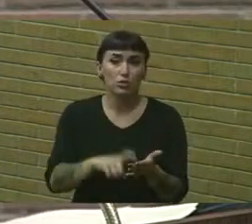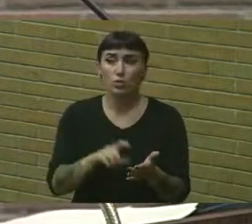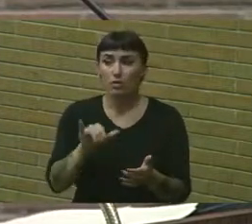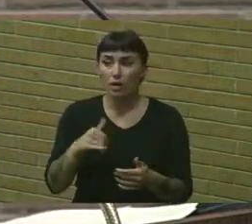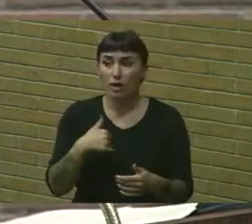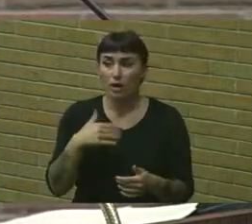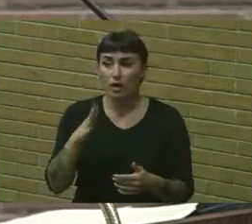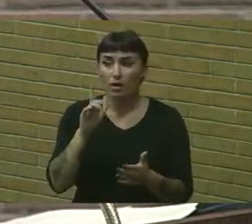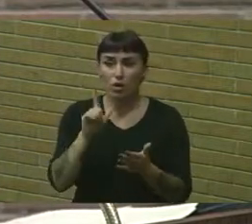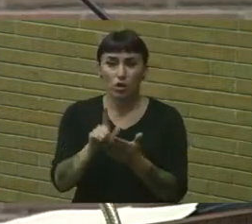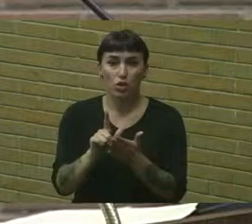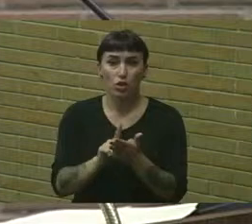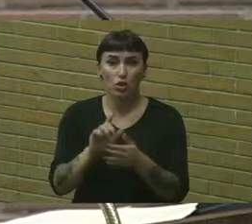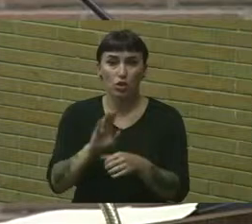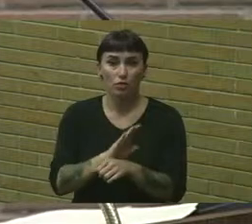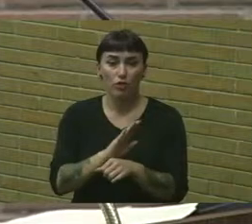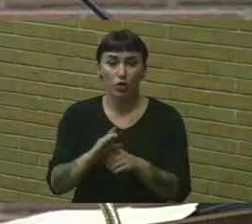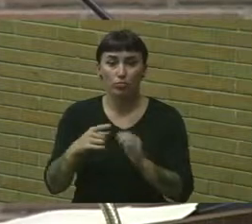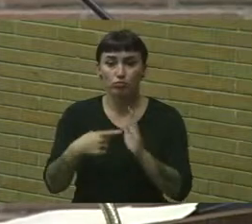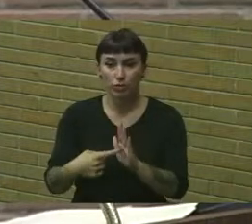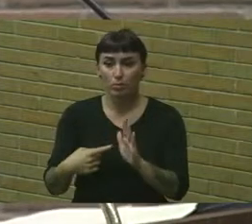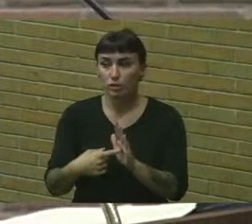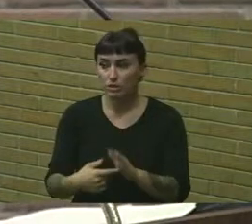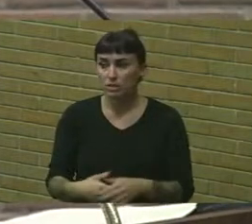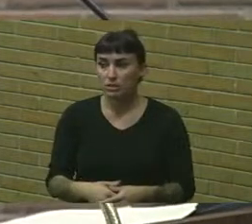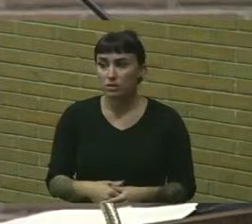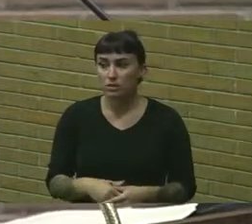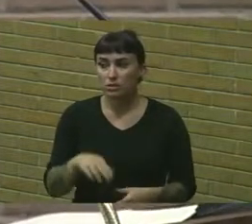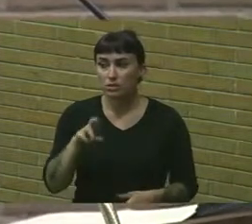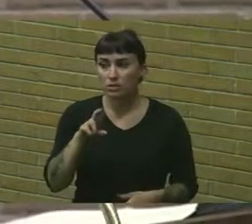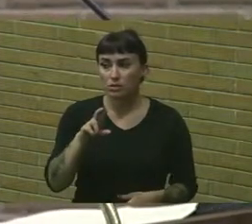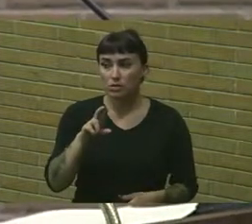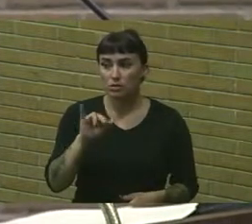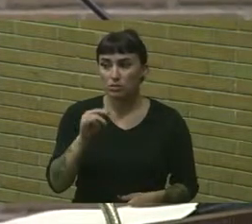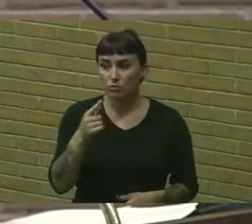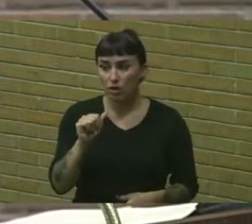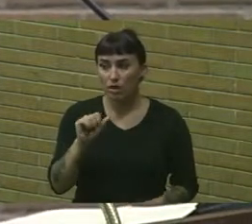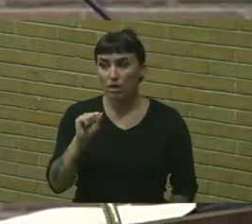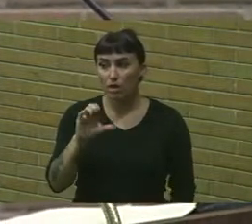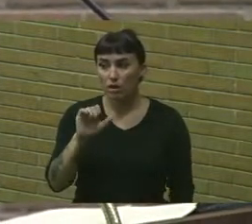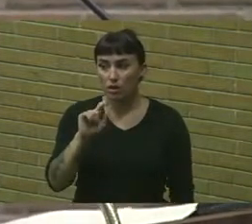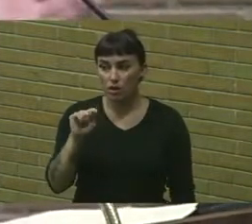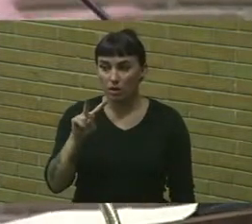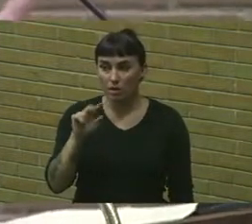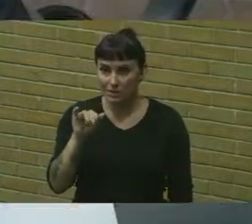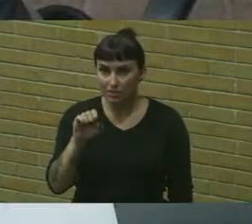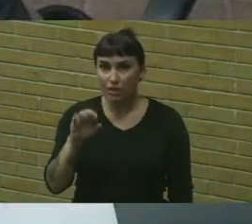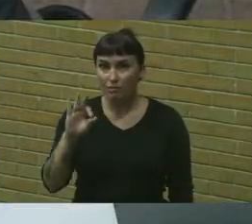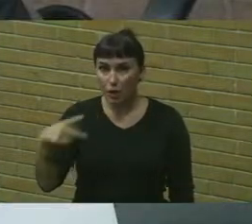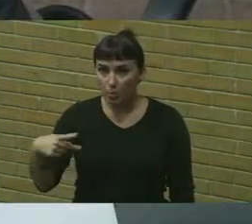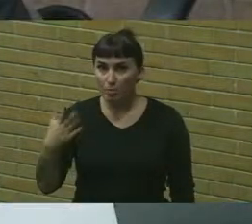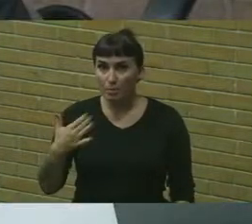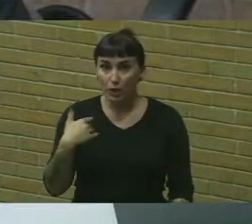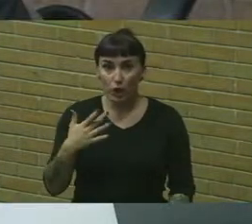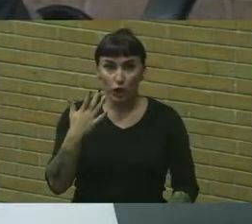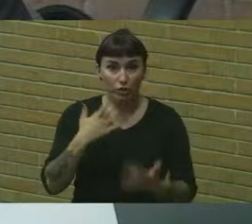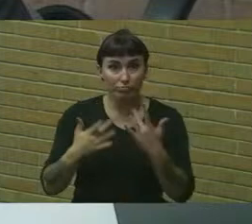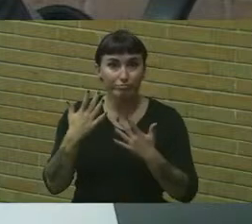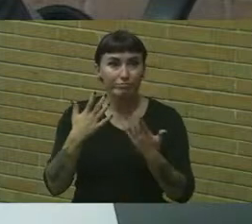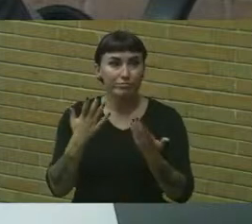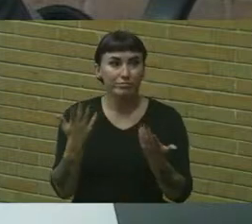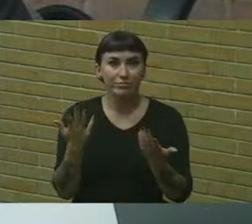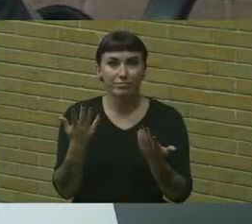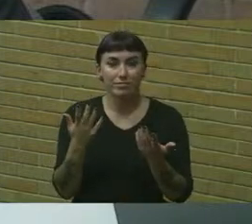have your law firm representing Riga, Scottsville, Fairport. Maybe you're a little thin. Maybe you